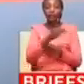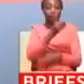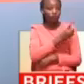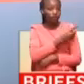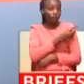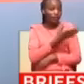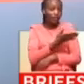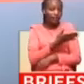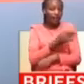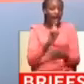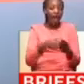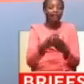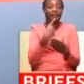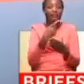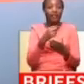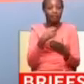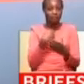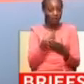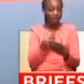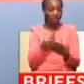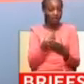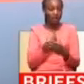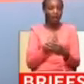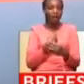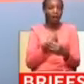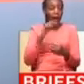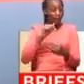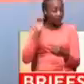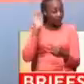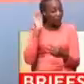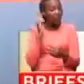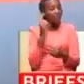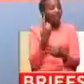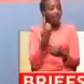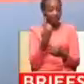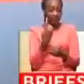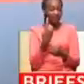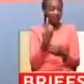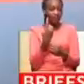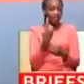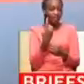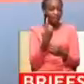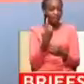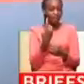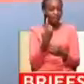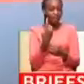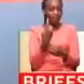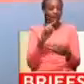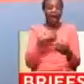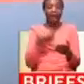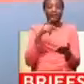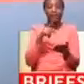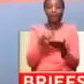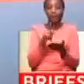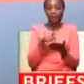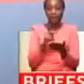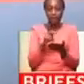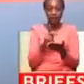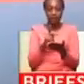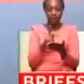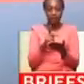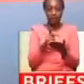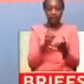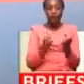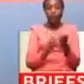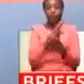that now what I need to do to get rid of all of this stuff, I need to pay to have a camel